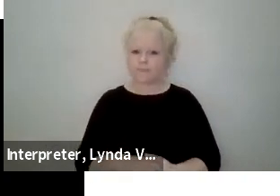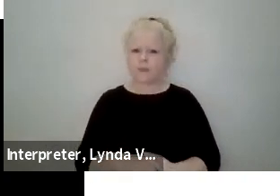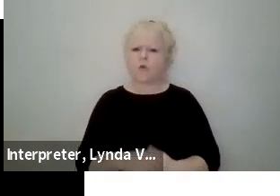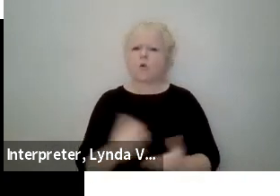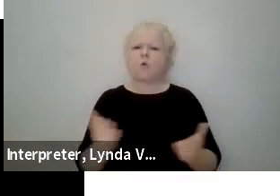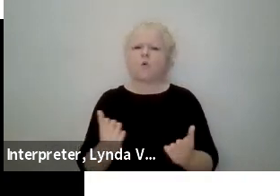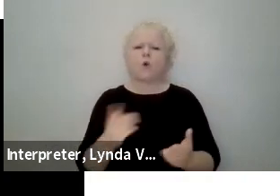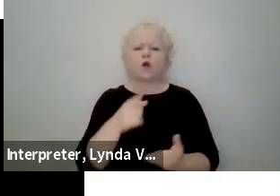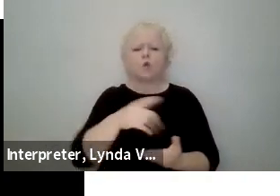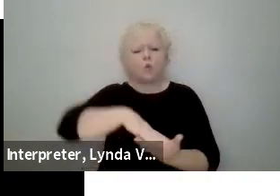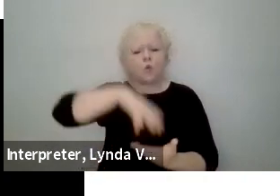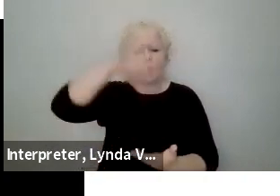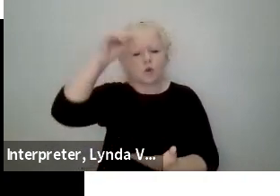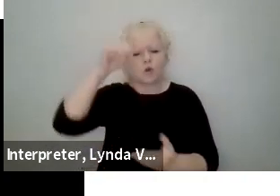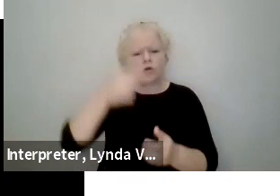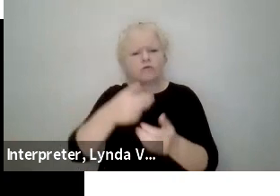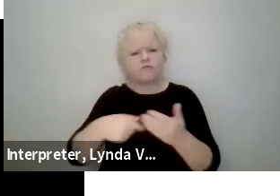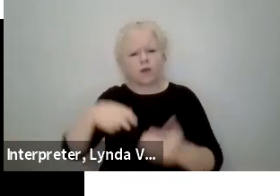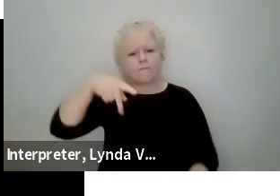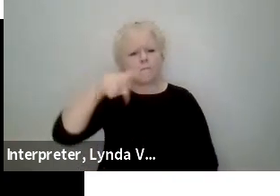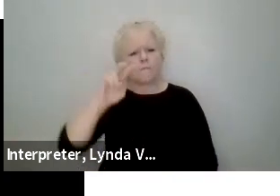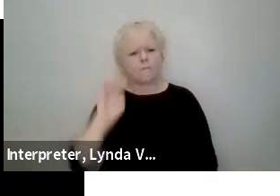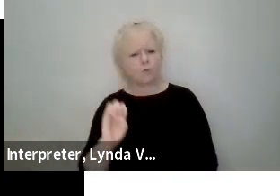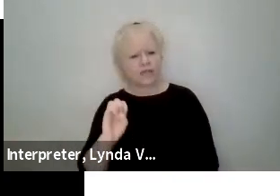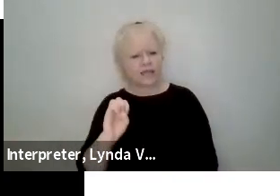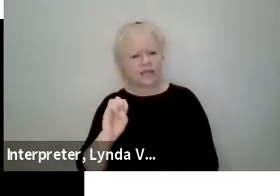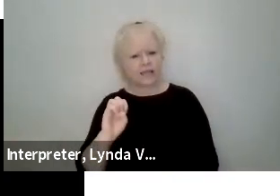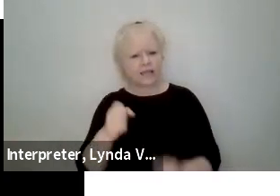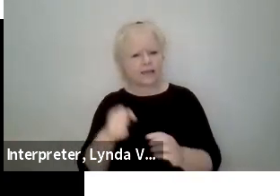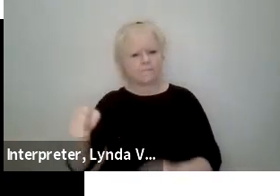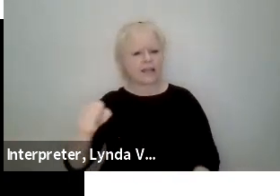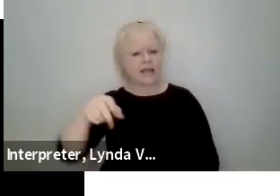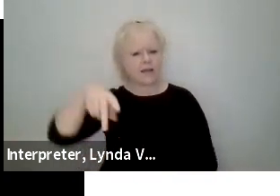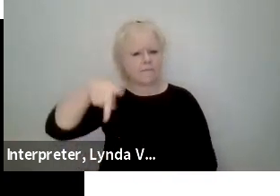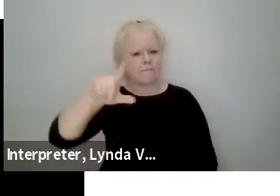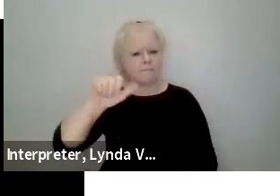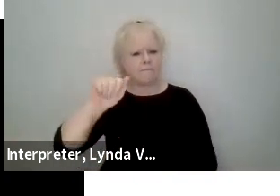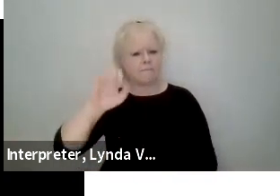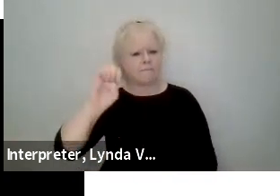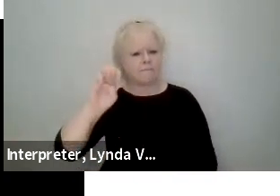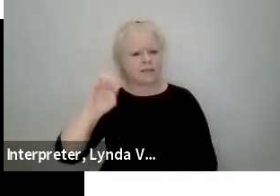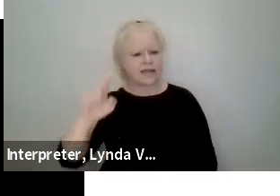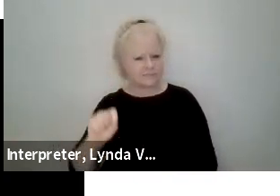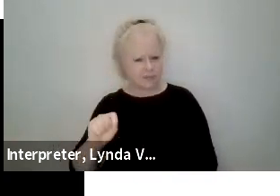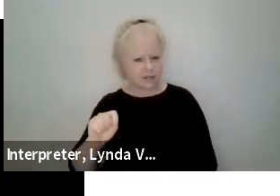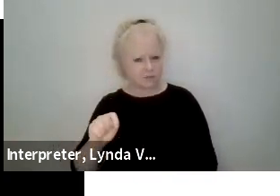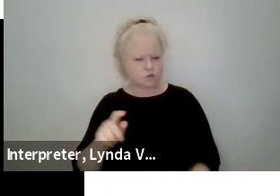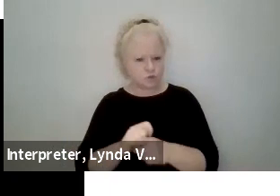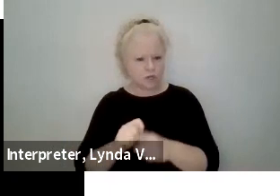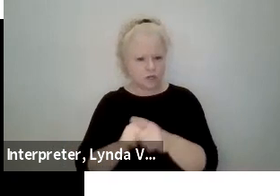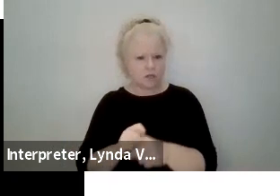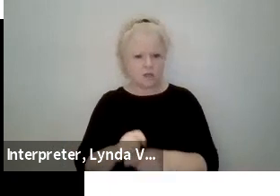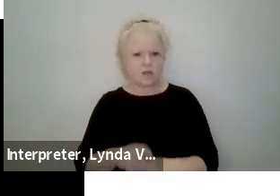learned from pre-placement training? I learned from pre-placement training is about adapt and